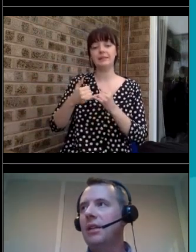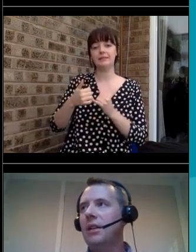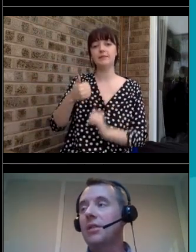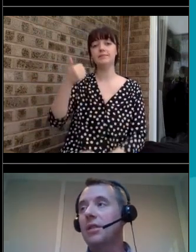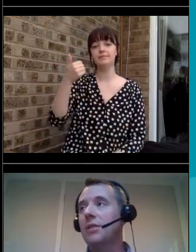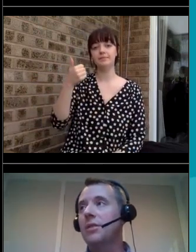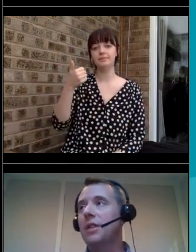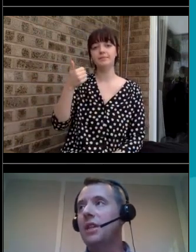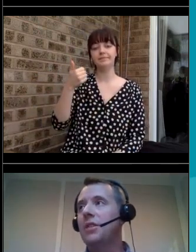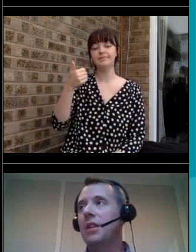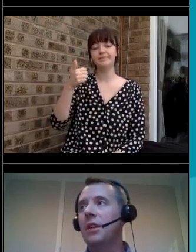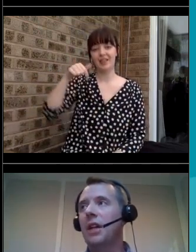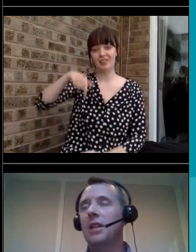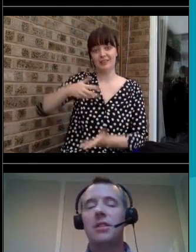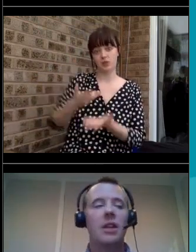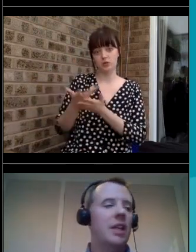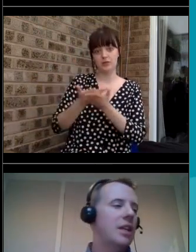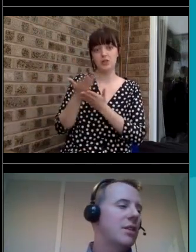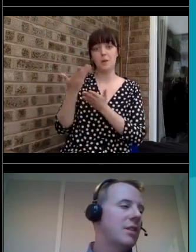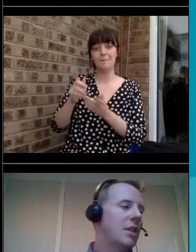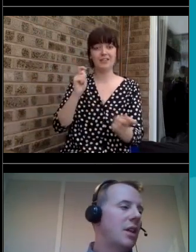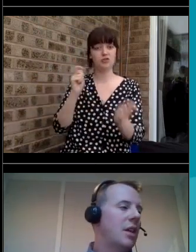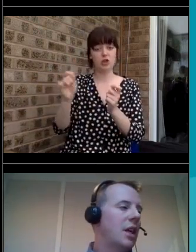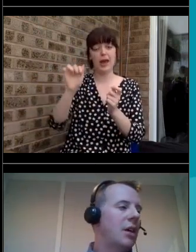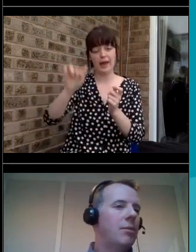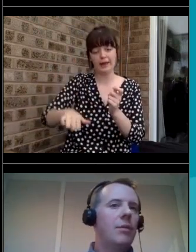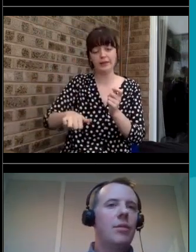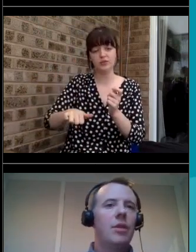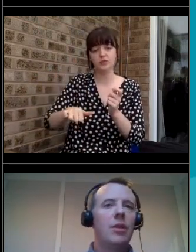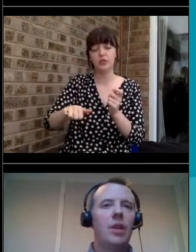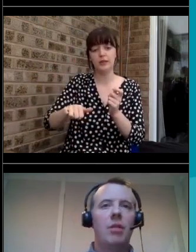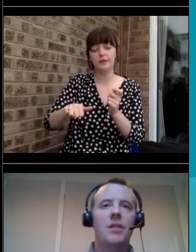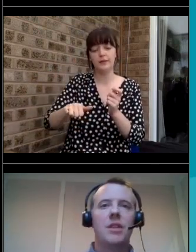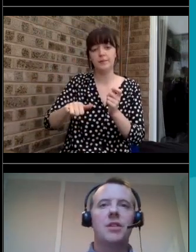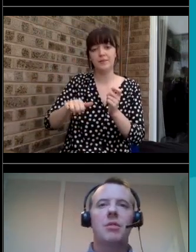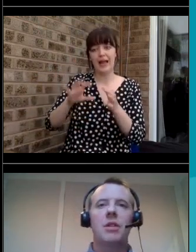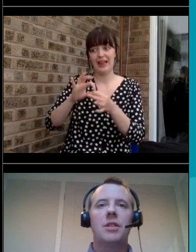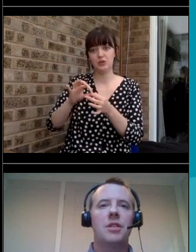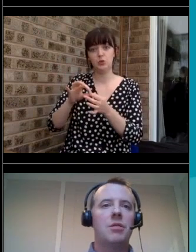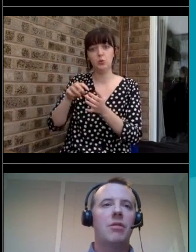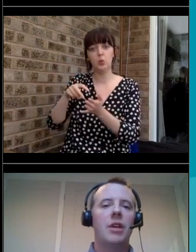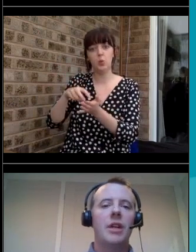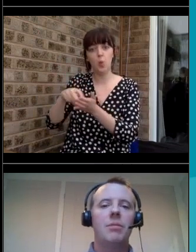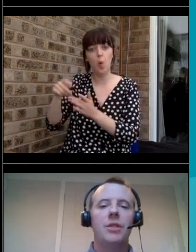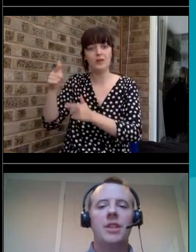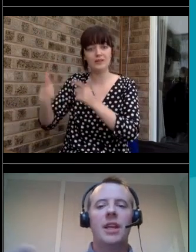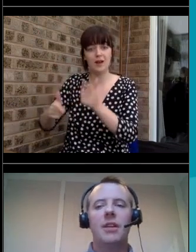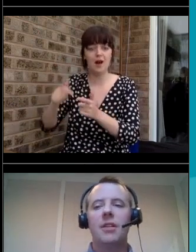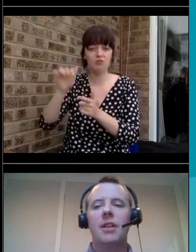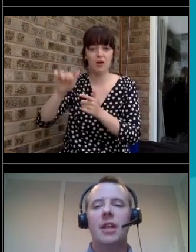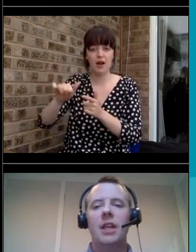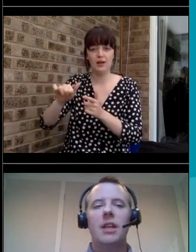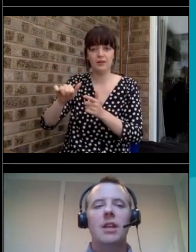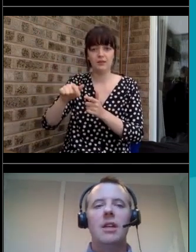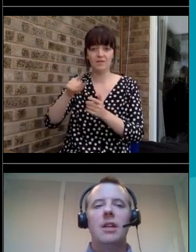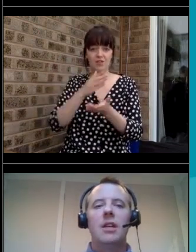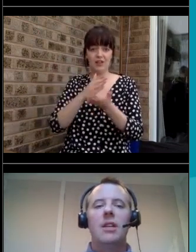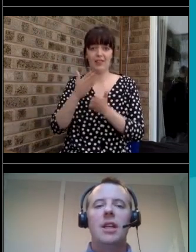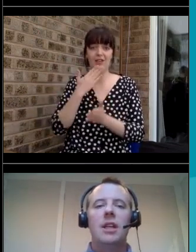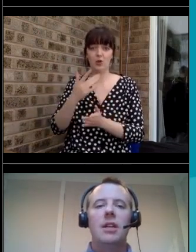made in this consultation, actually, is whoever's asked the question is quite right in pointing out that